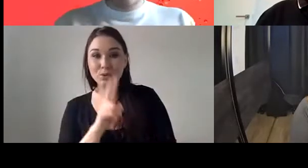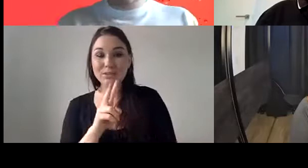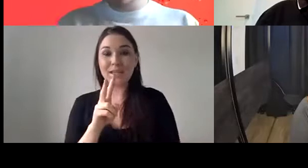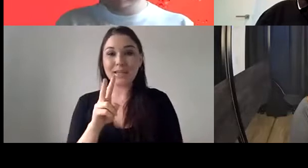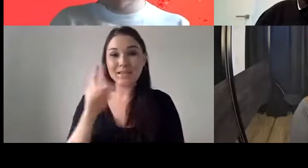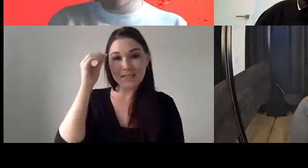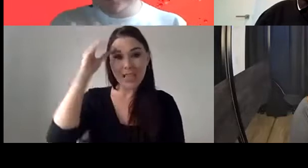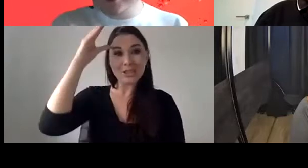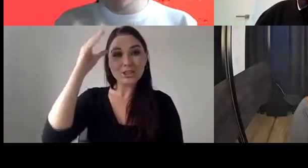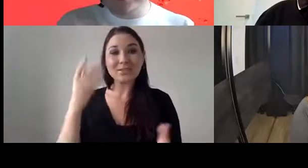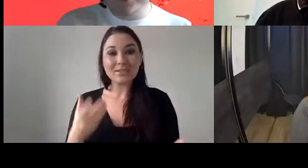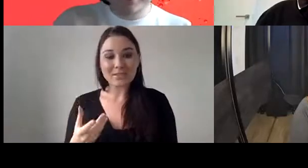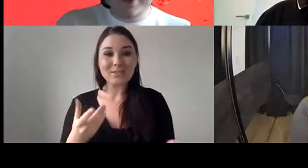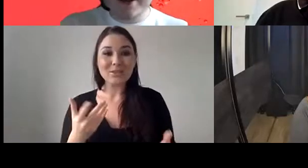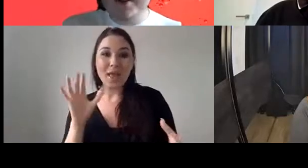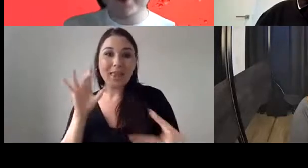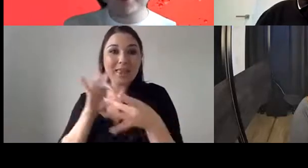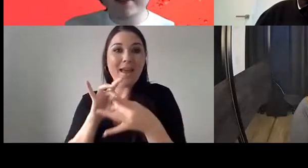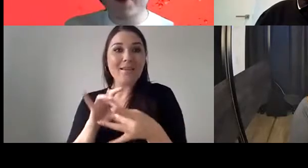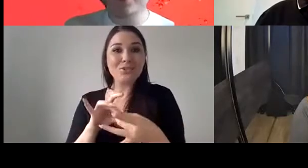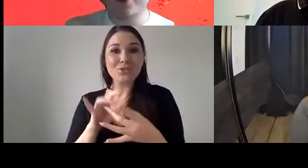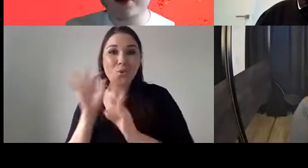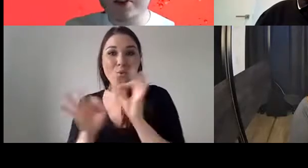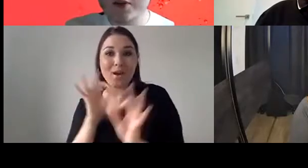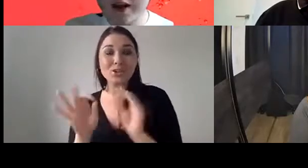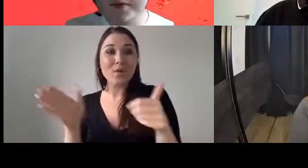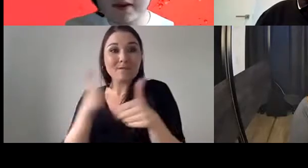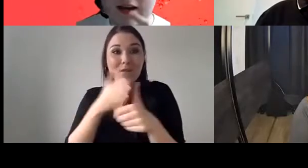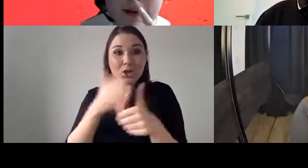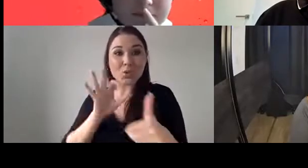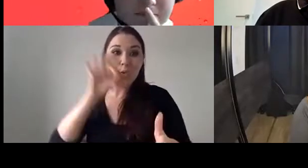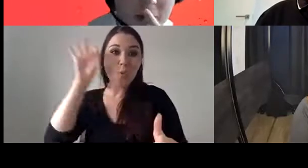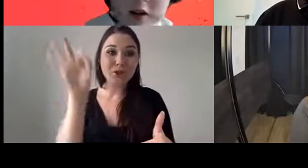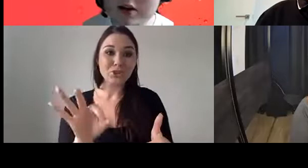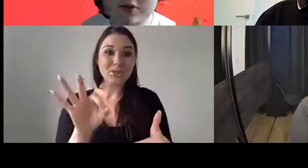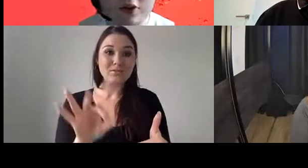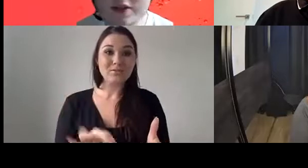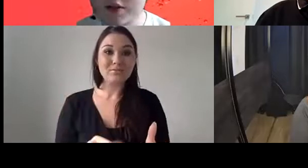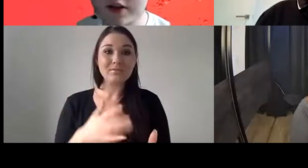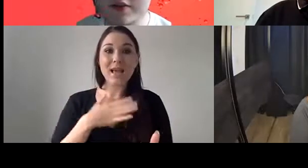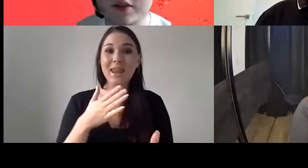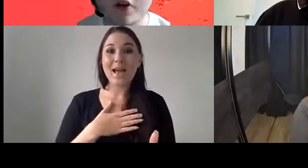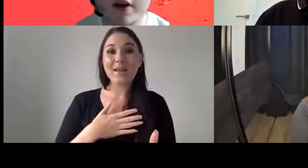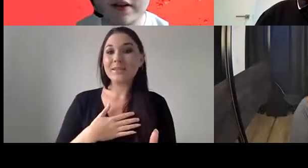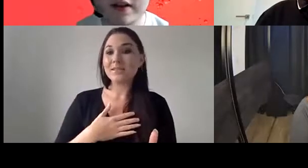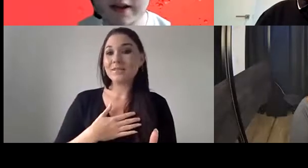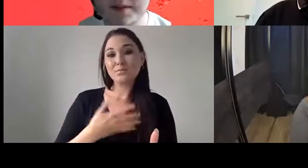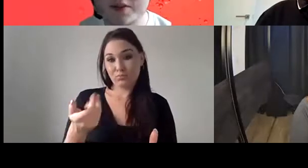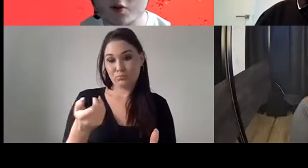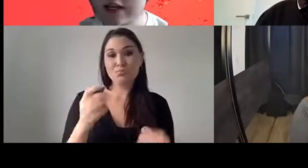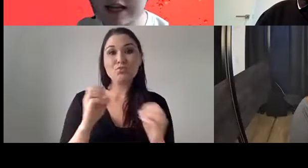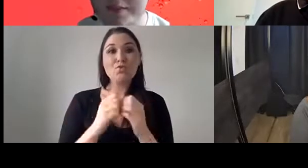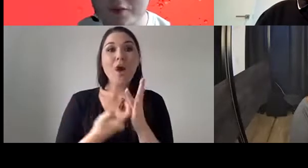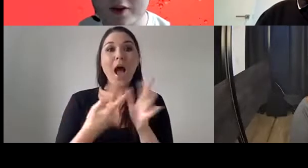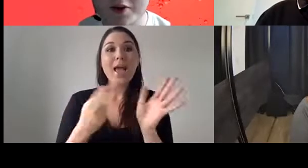and yeah, to get engaged with these questions. So the first question I do have, I'd like to throw this one out to Brian.